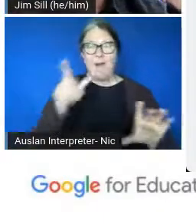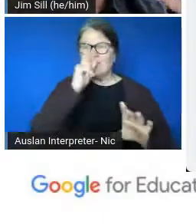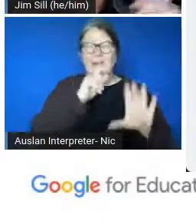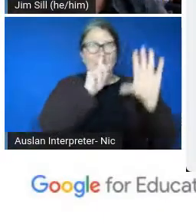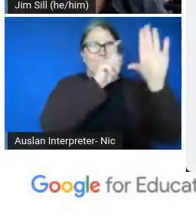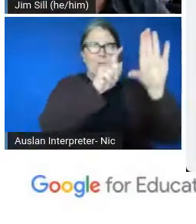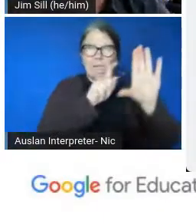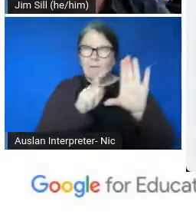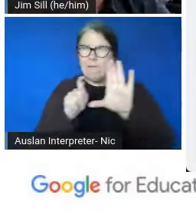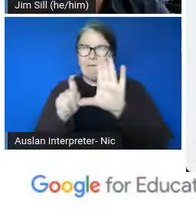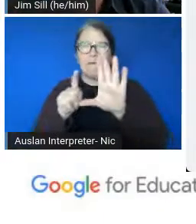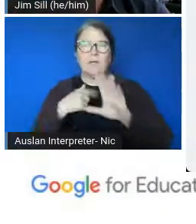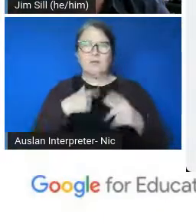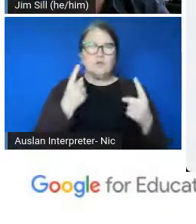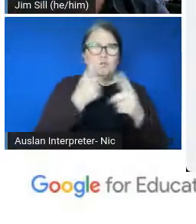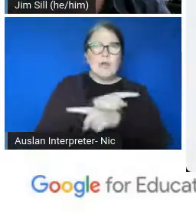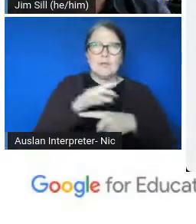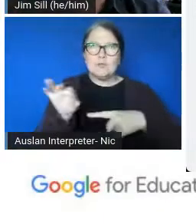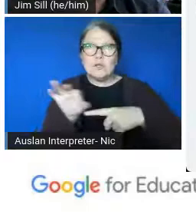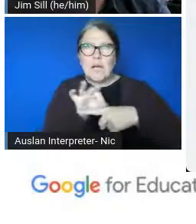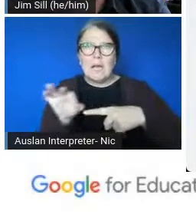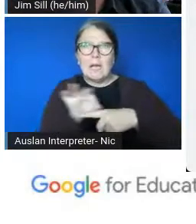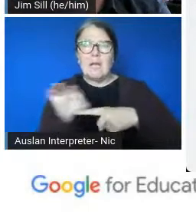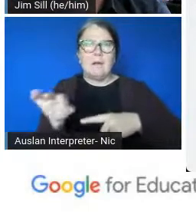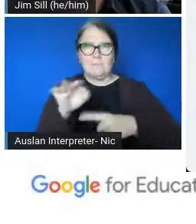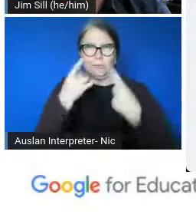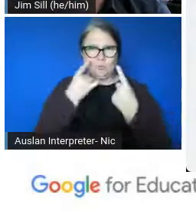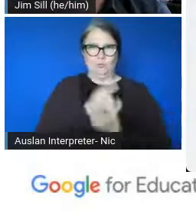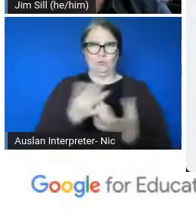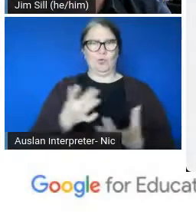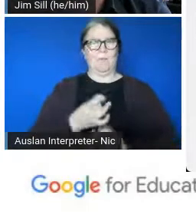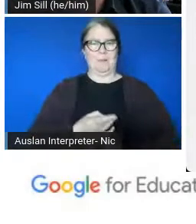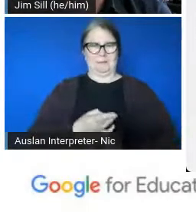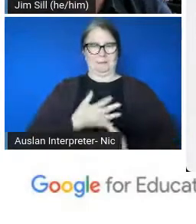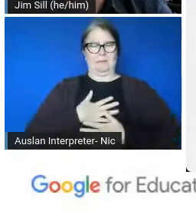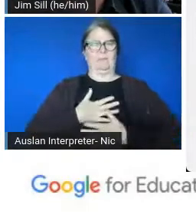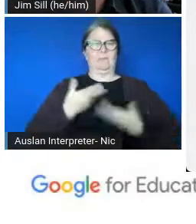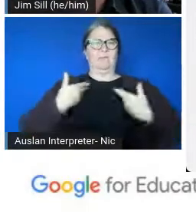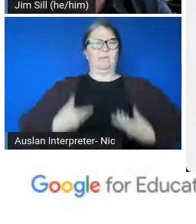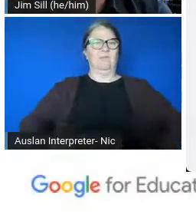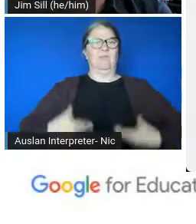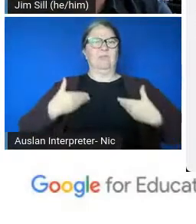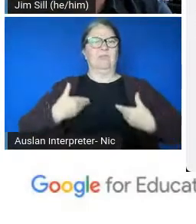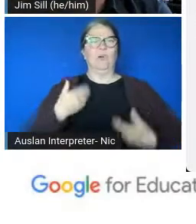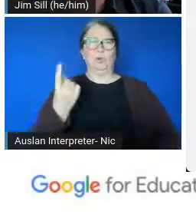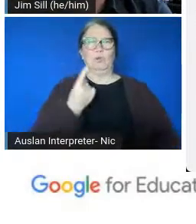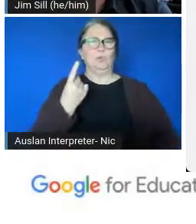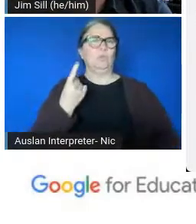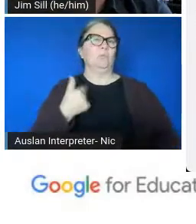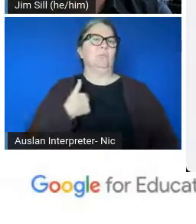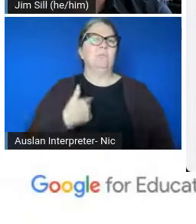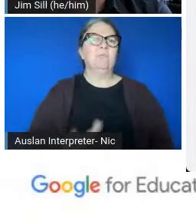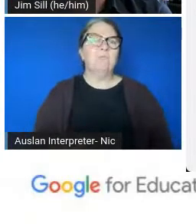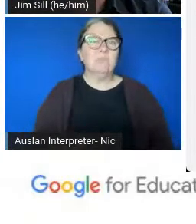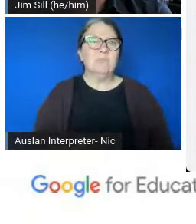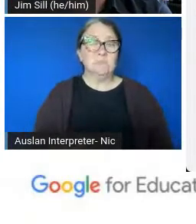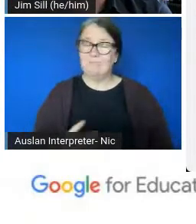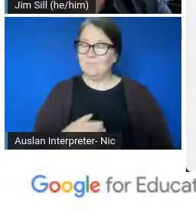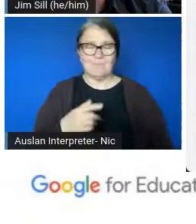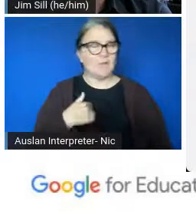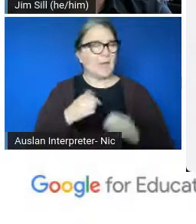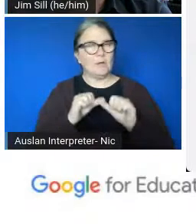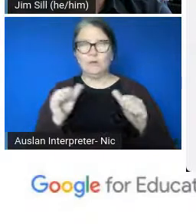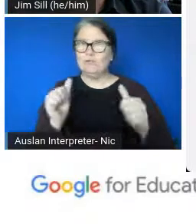color combinations to reflect myself as opposed to in that space, right? Yeah, absolutely. And it